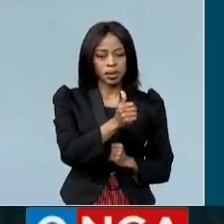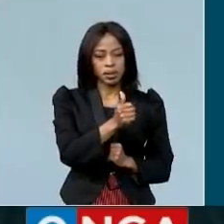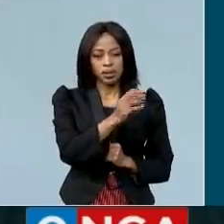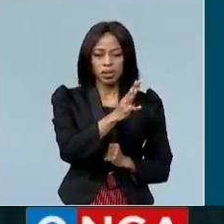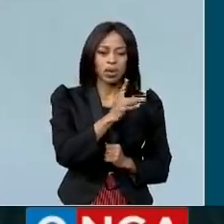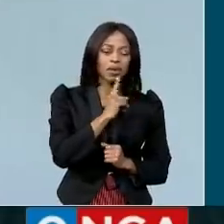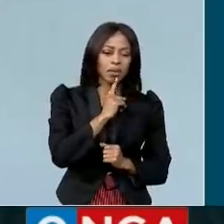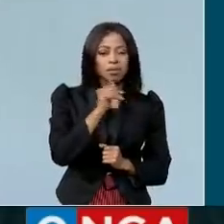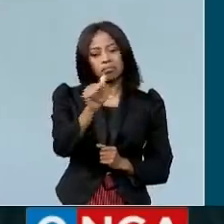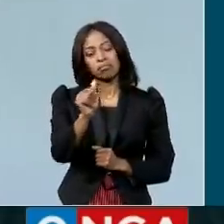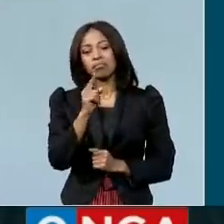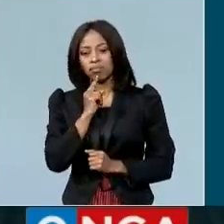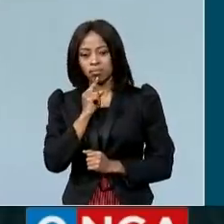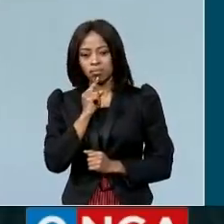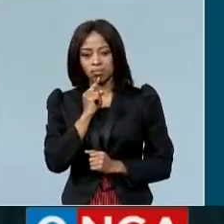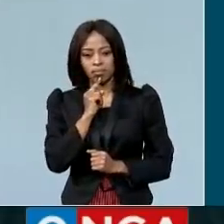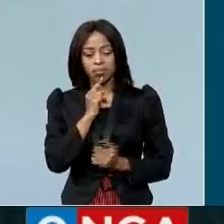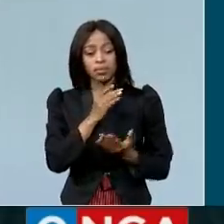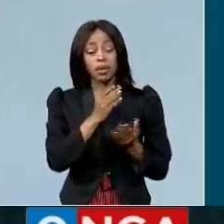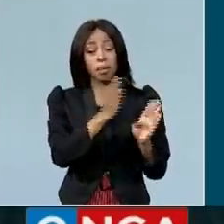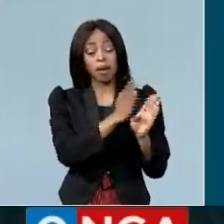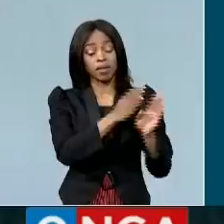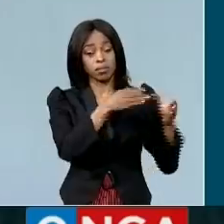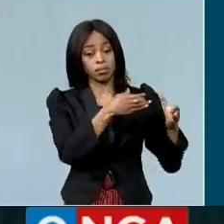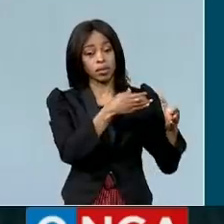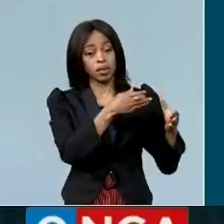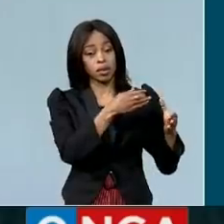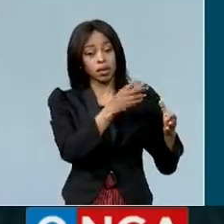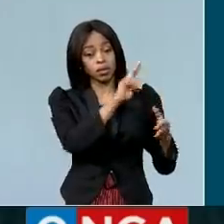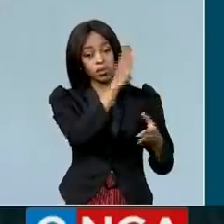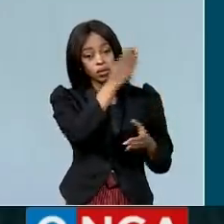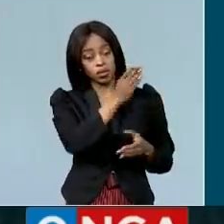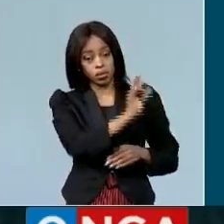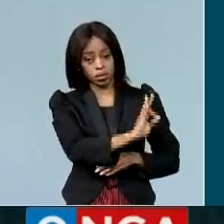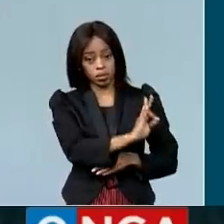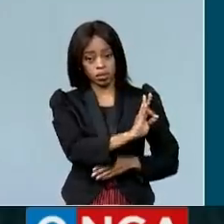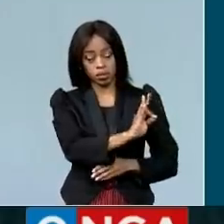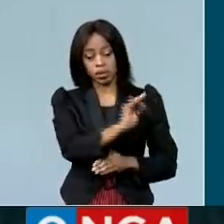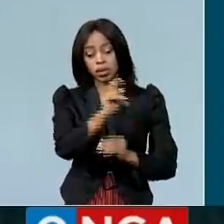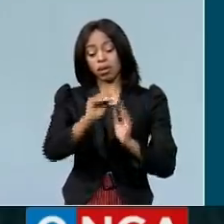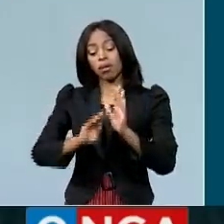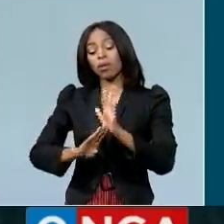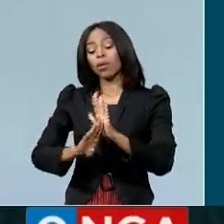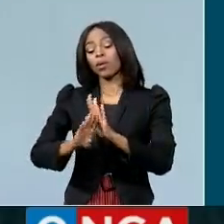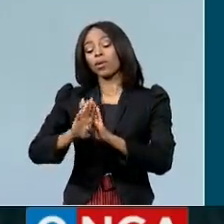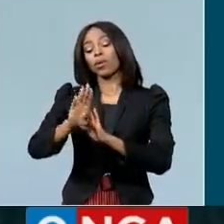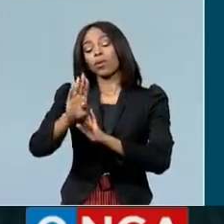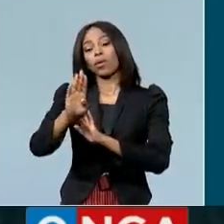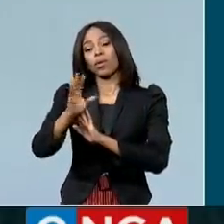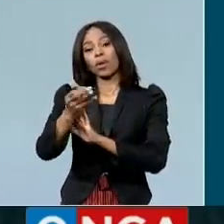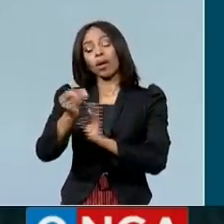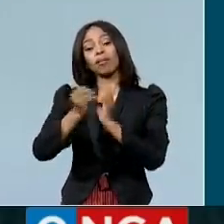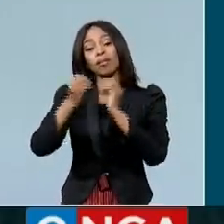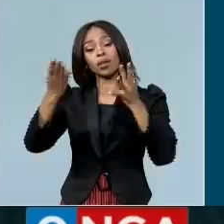beds. 2/3 of those are in the private sector. When under the COVID surge, so essentially when we have that peak of